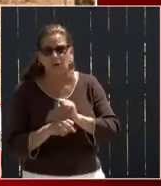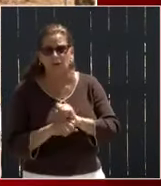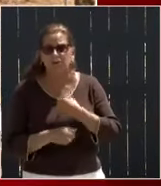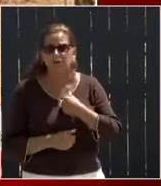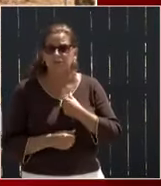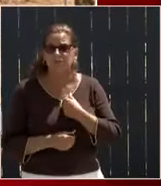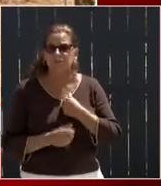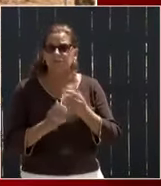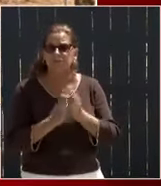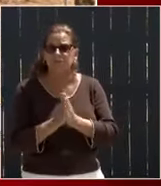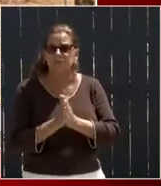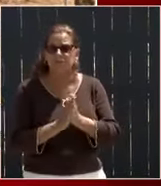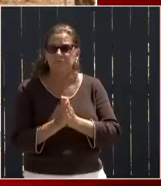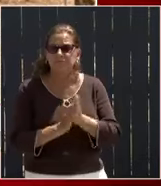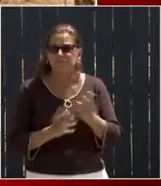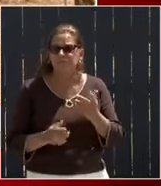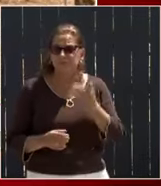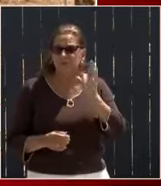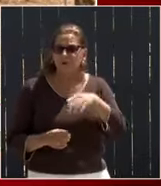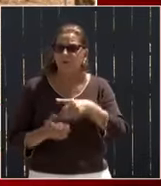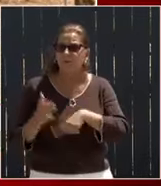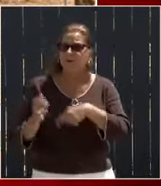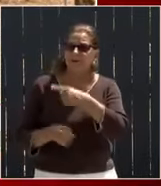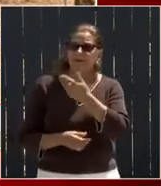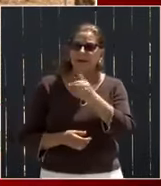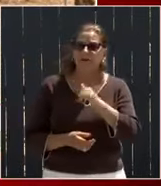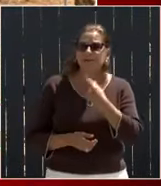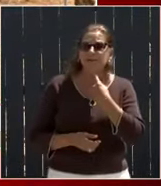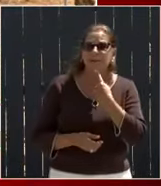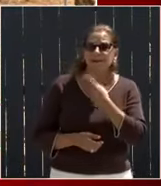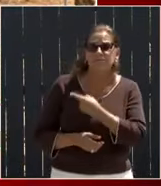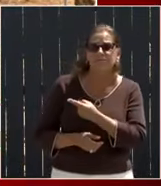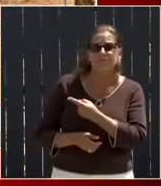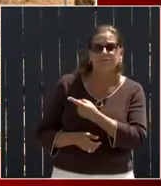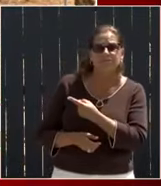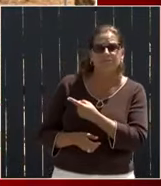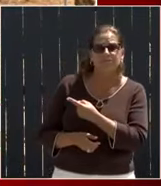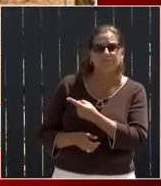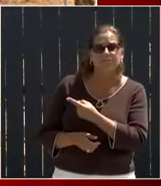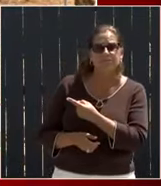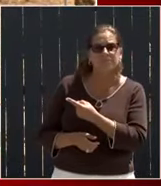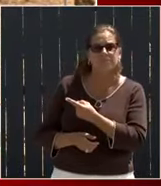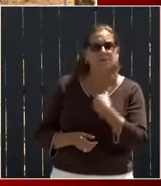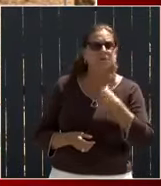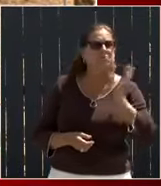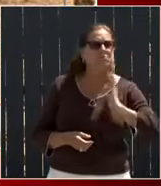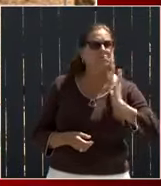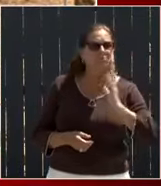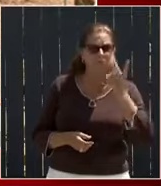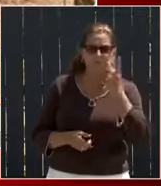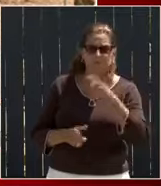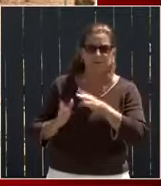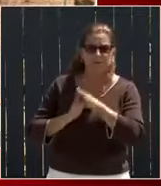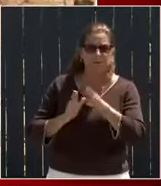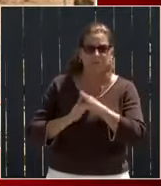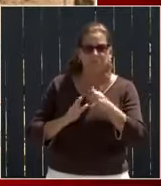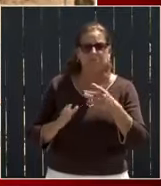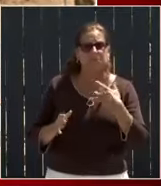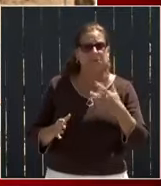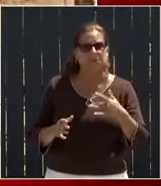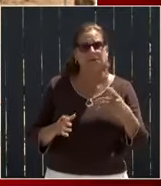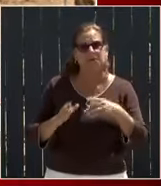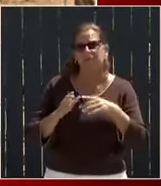was talking is sometimes we've gotten a groove in the city of saying developers are bad, or the development is